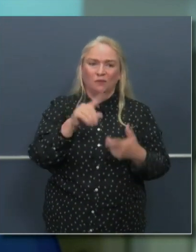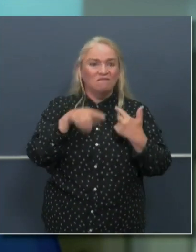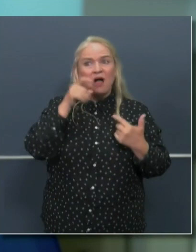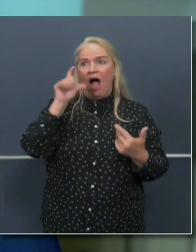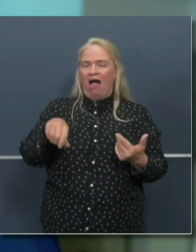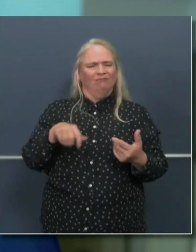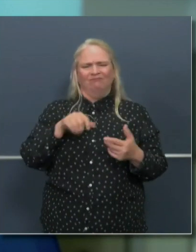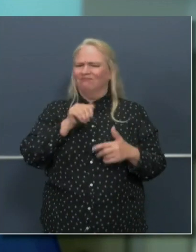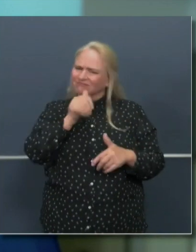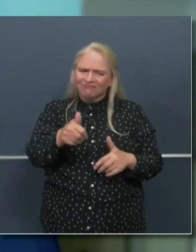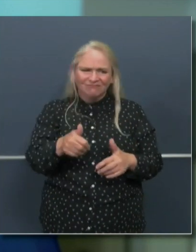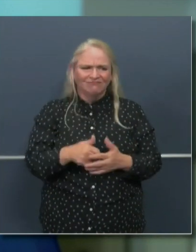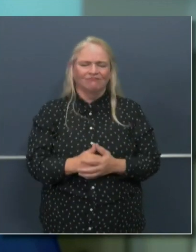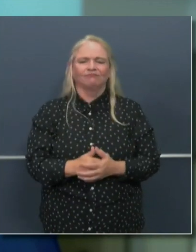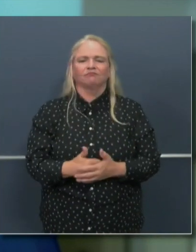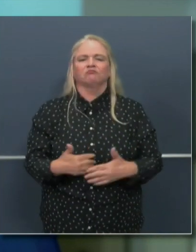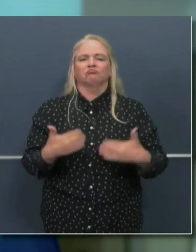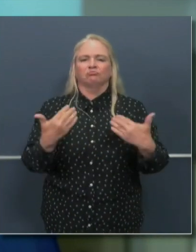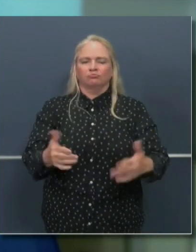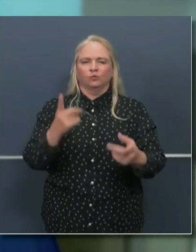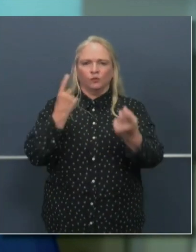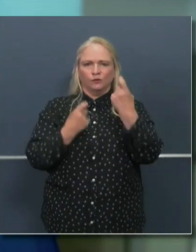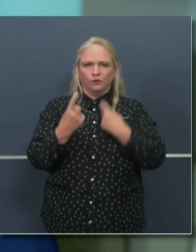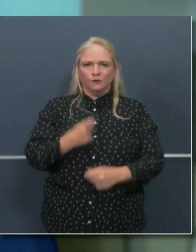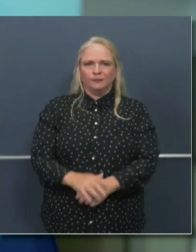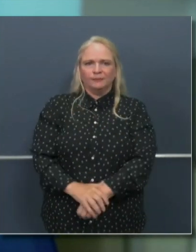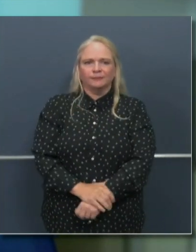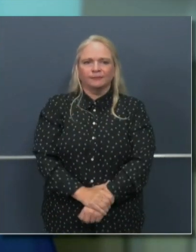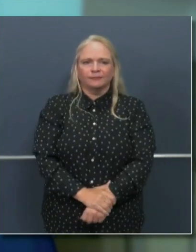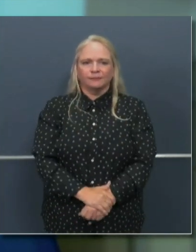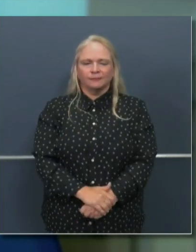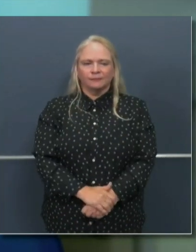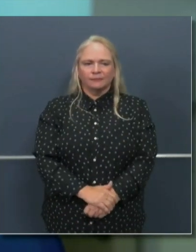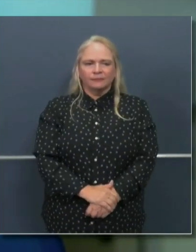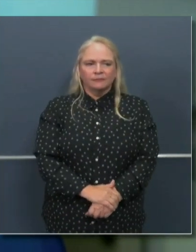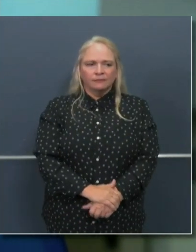answer any questions. Sophia Balog, SAC-B.